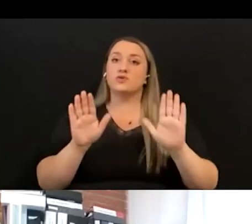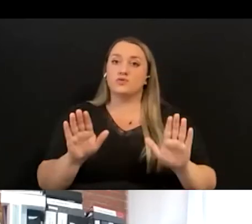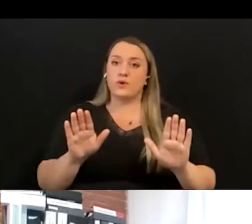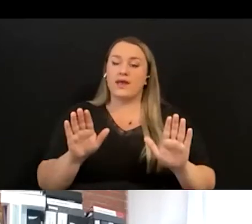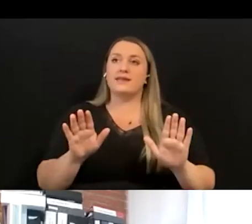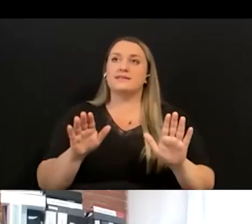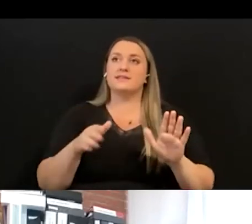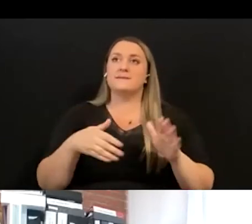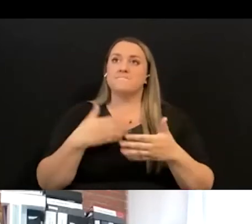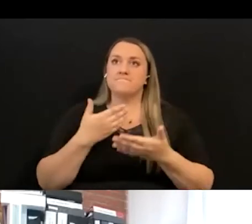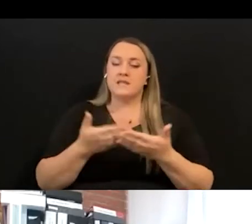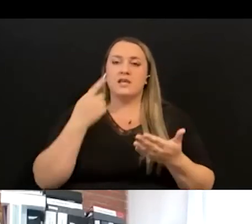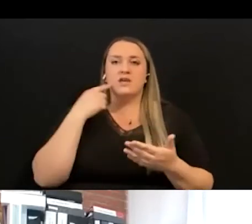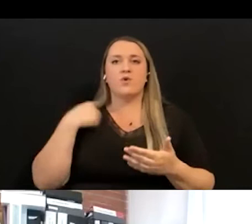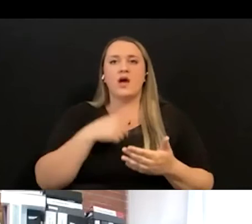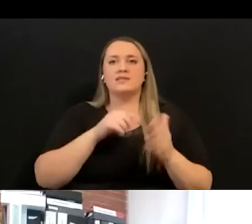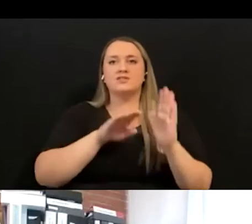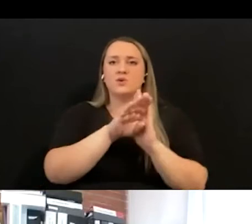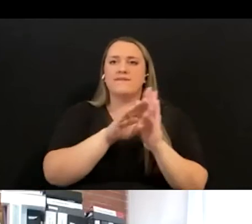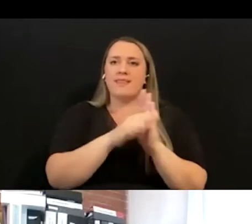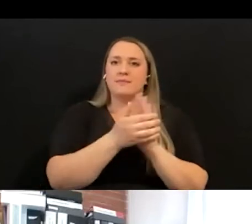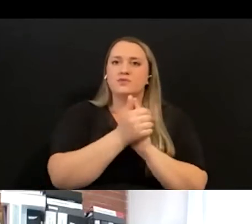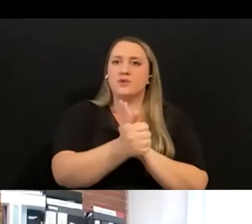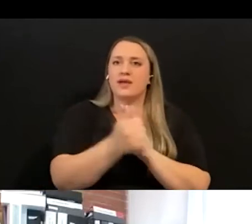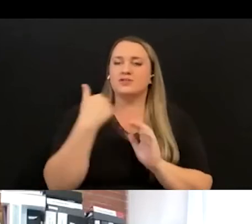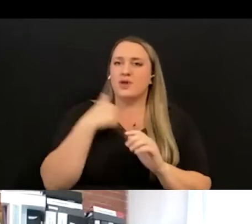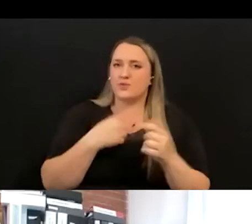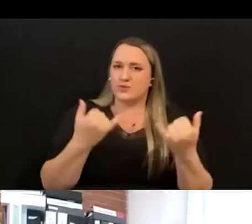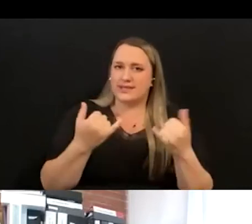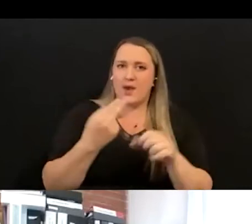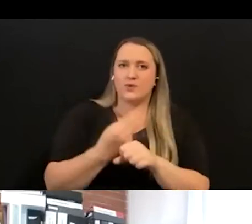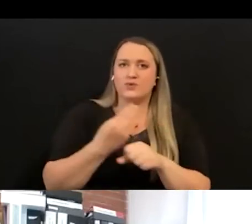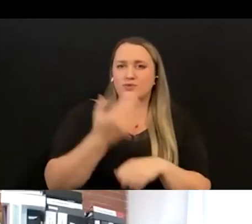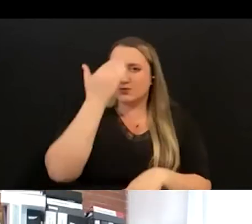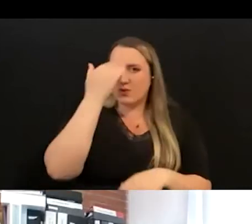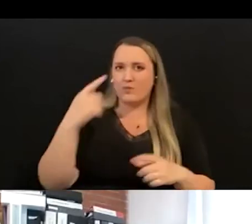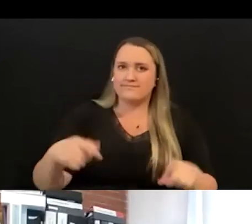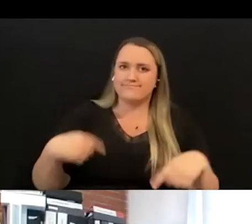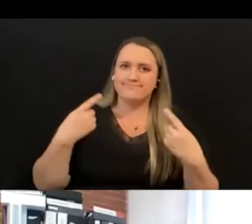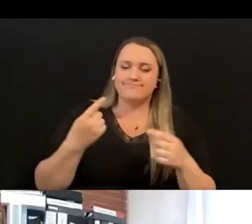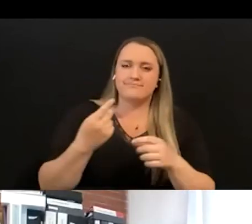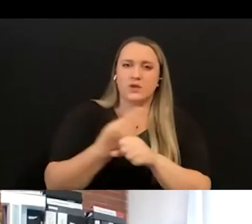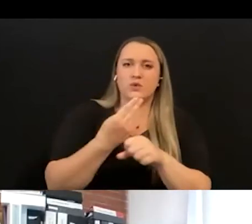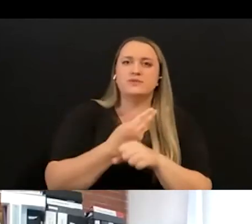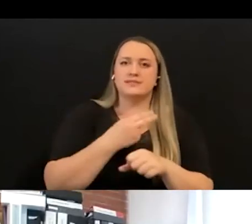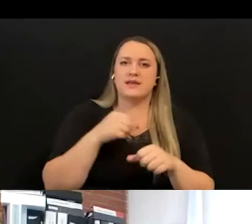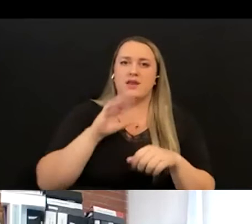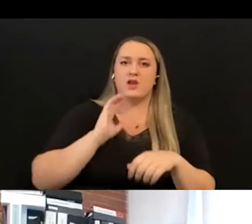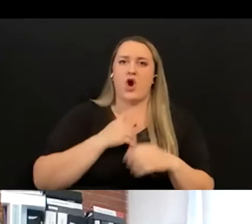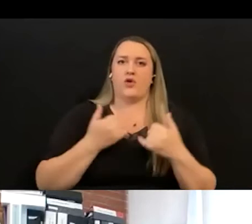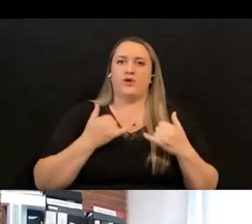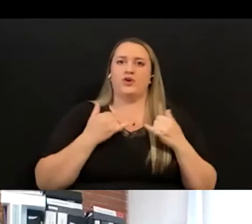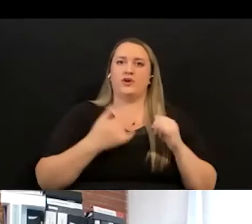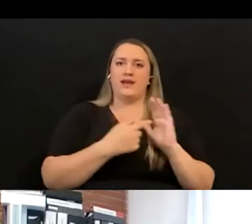kind of develop strategies that we now use. You know, we are also using in our current exhibition, Creative